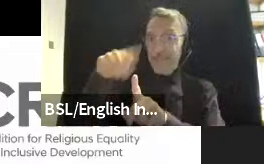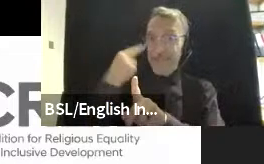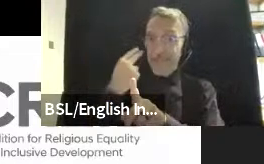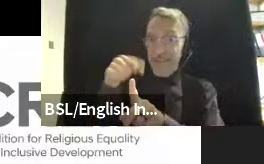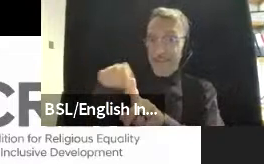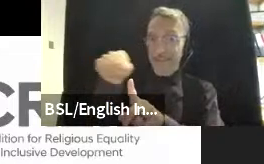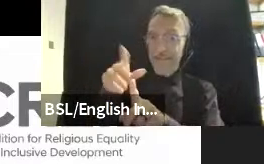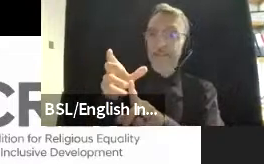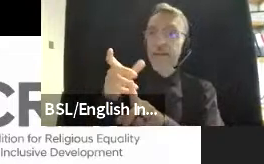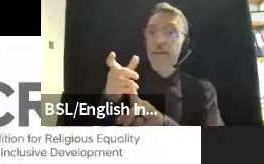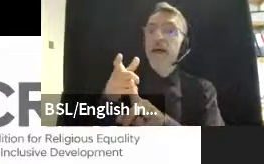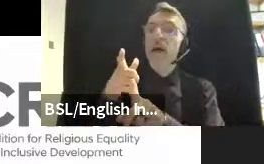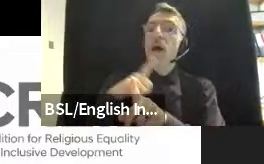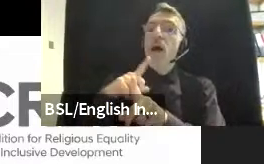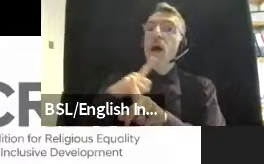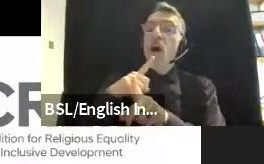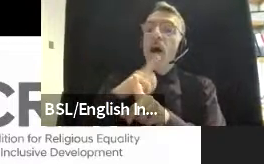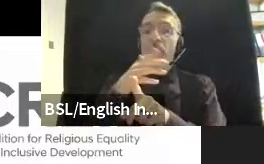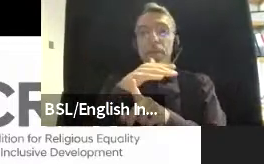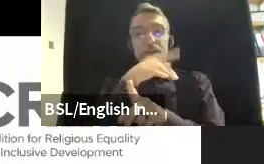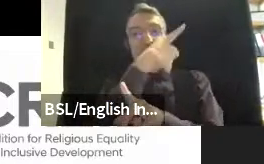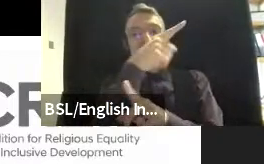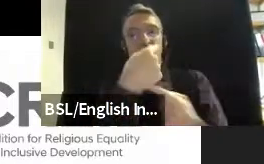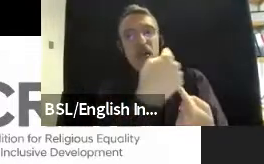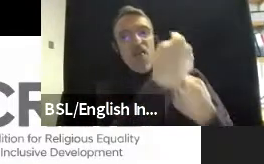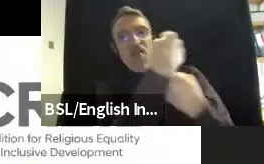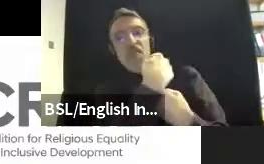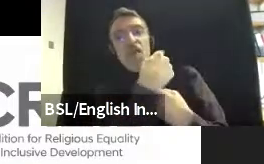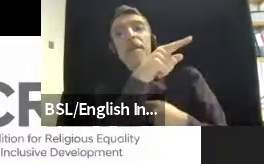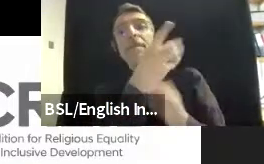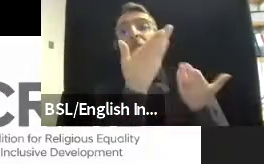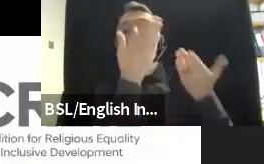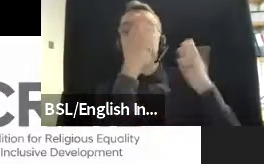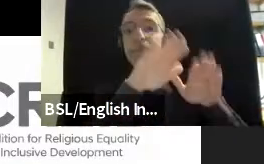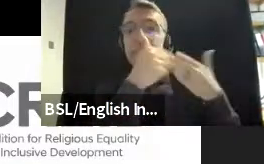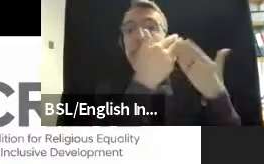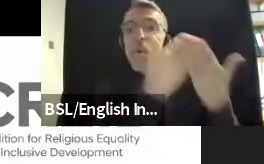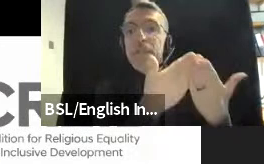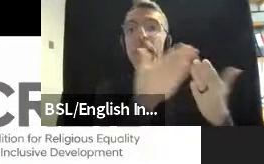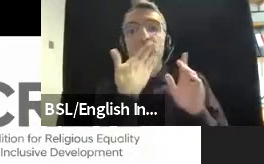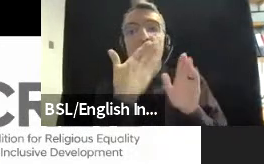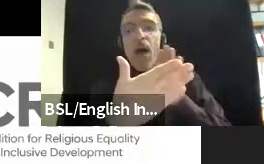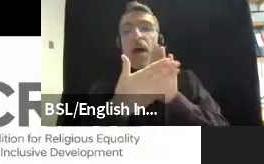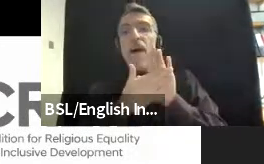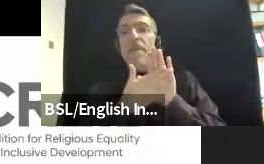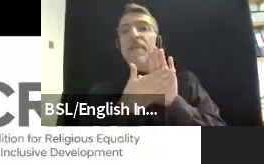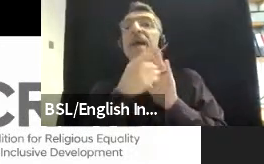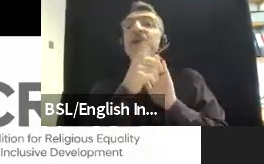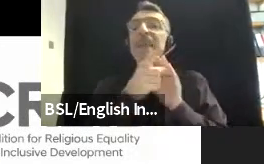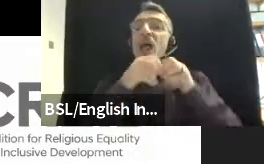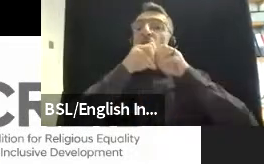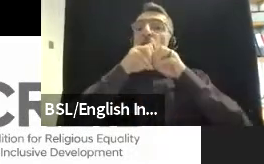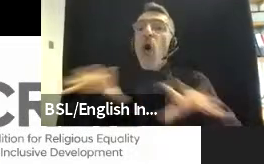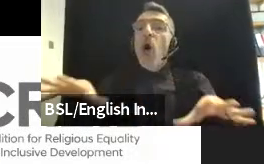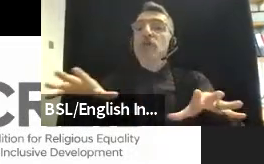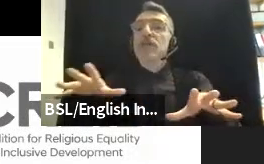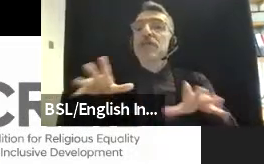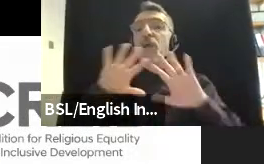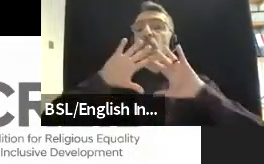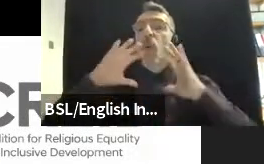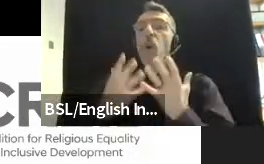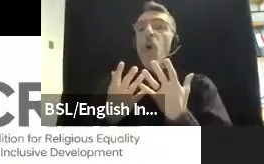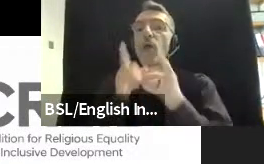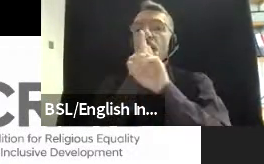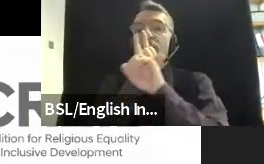were framed by the dominant religious community, the Muslim community, as those lost in the world of silence, those who are